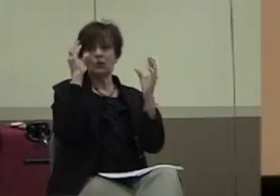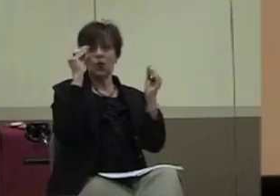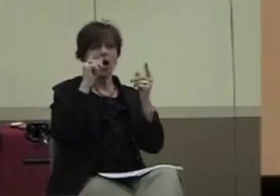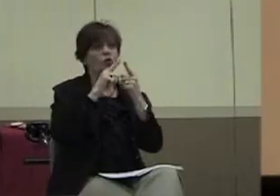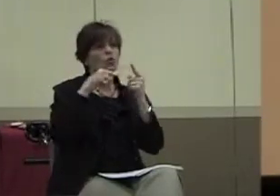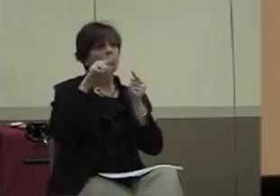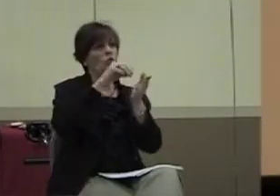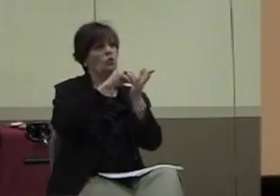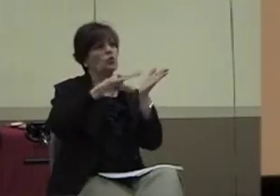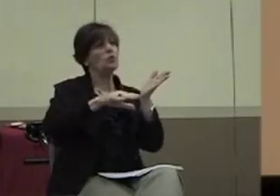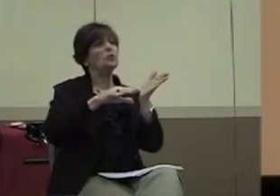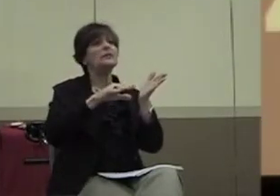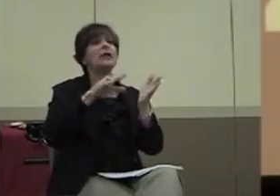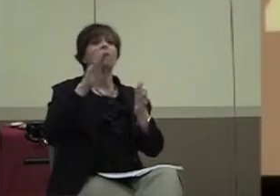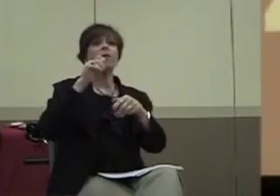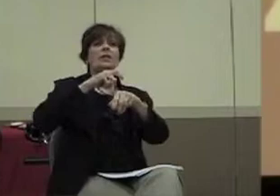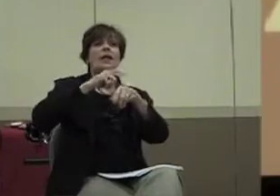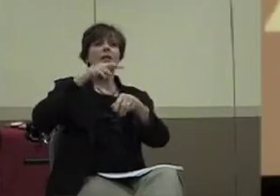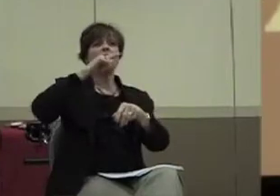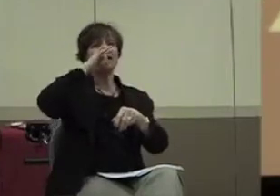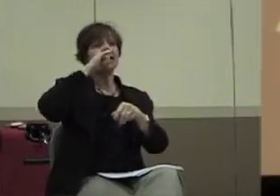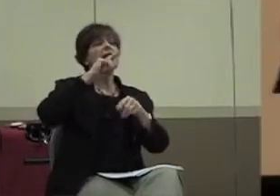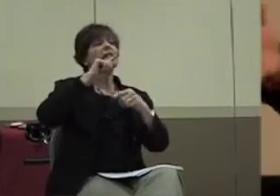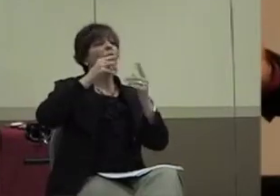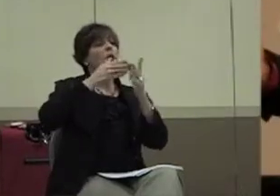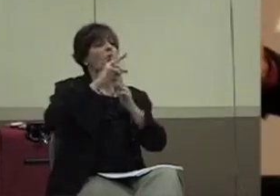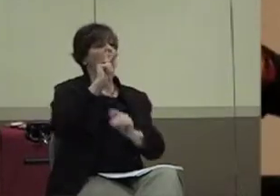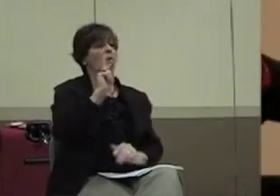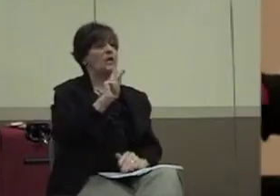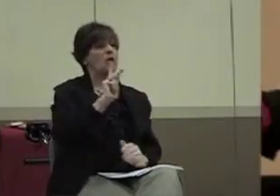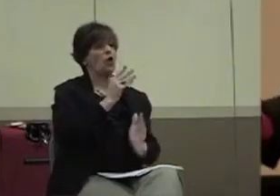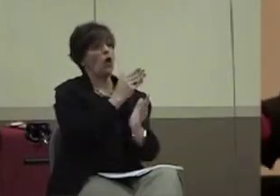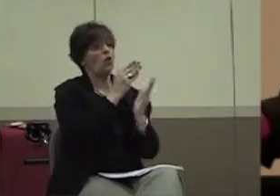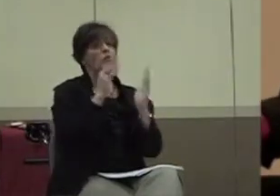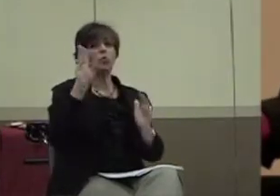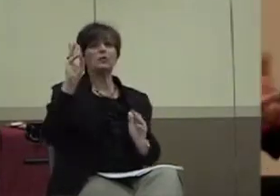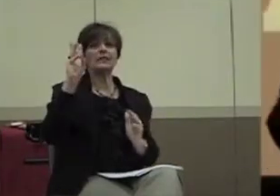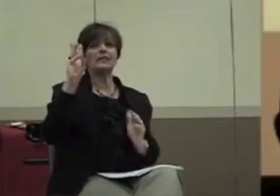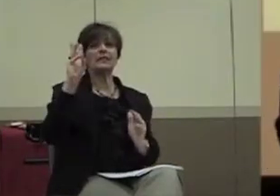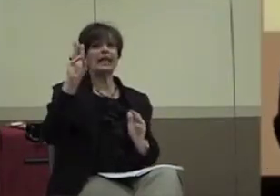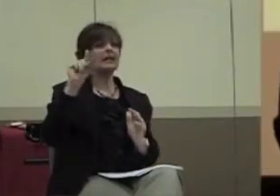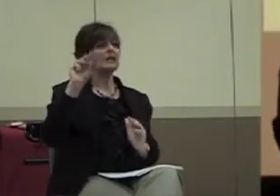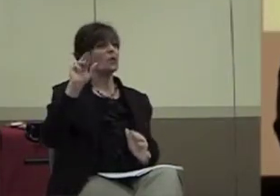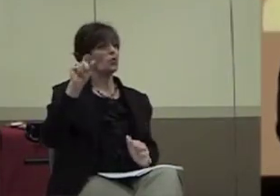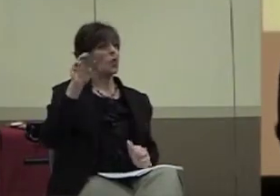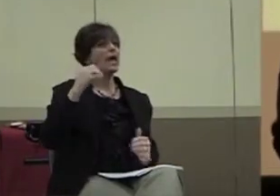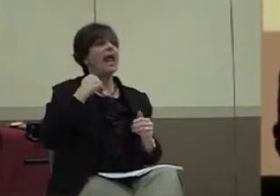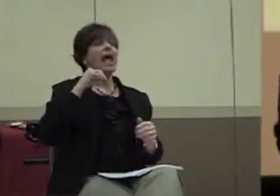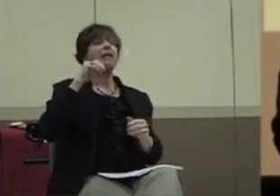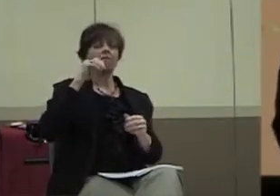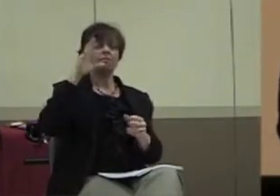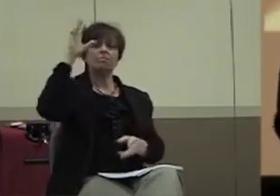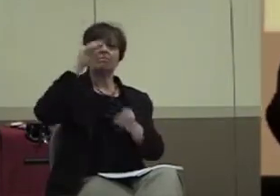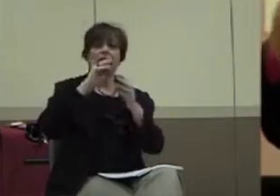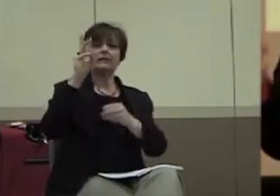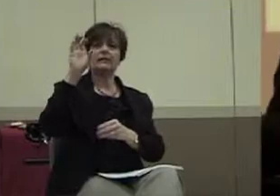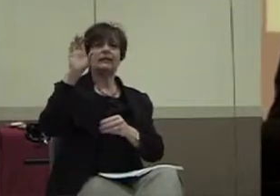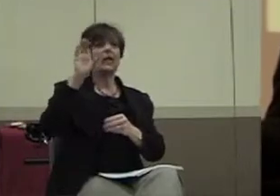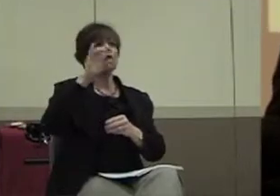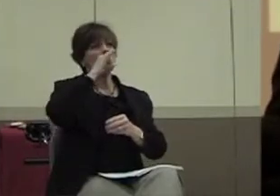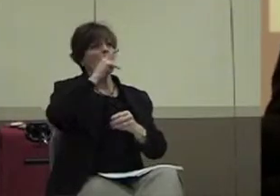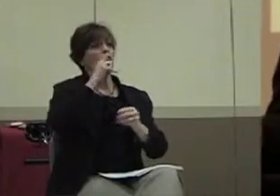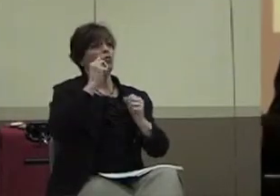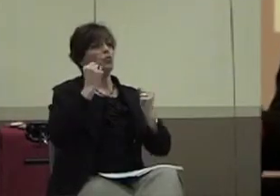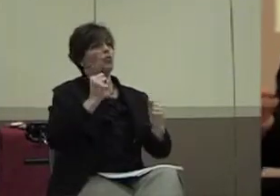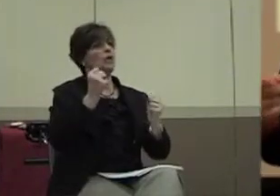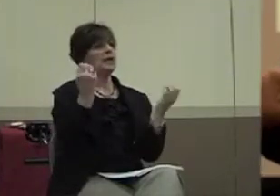our students. So by the time these kids went through kindergarten through 6th grade, they had 600 kids that could sign. And then when we went to the